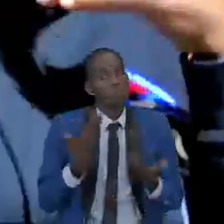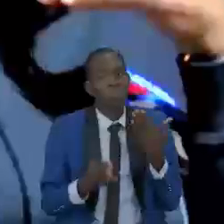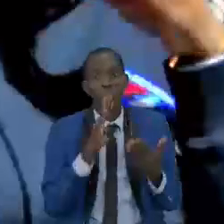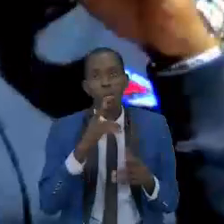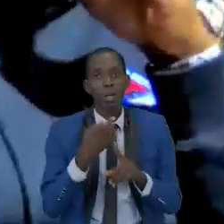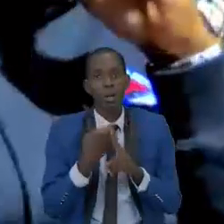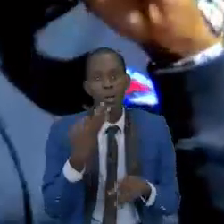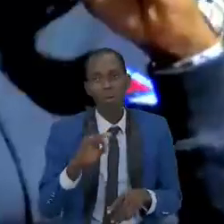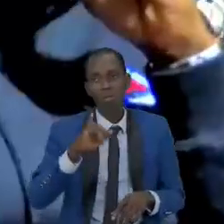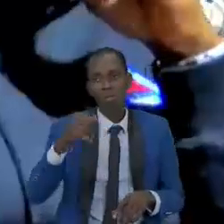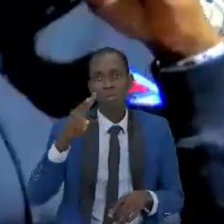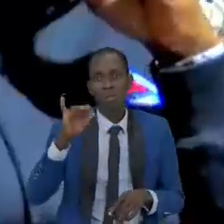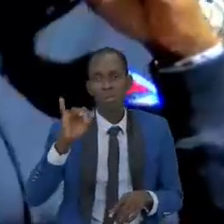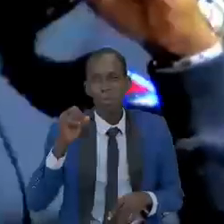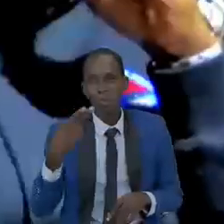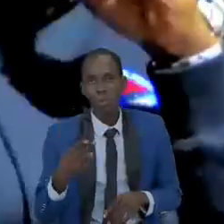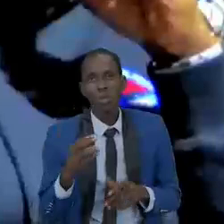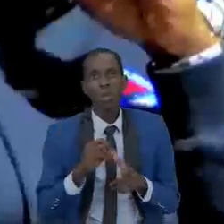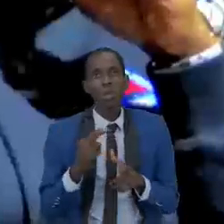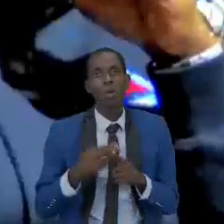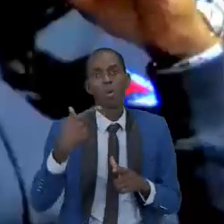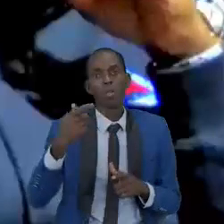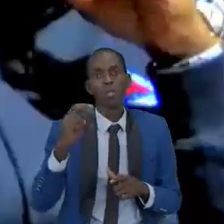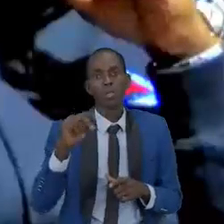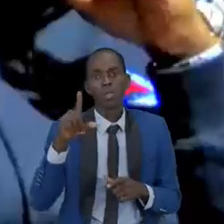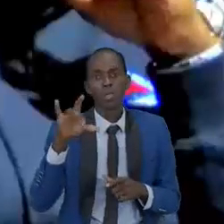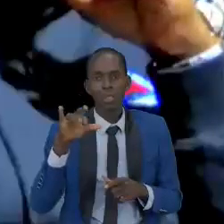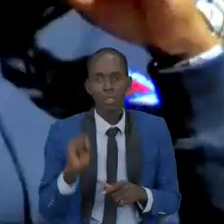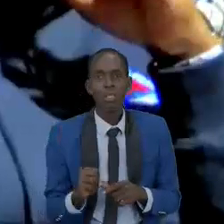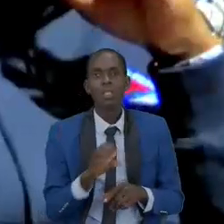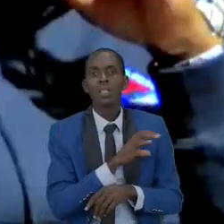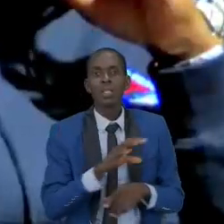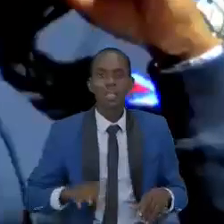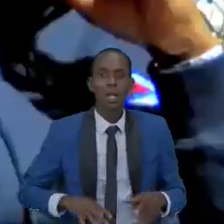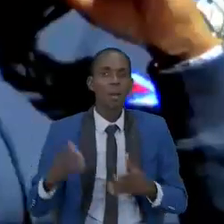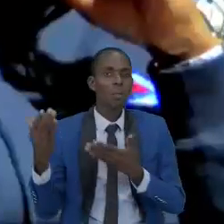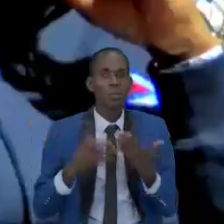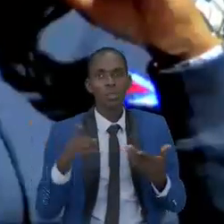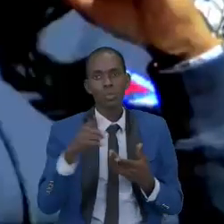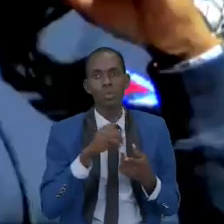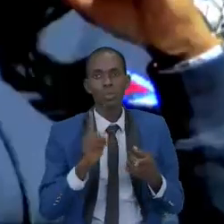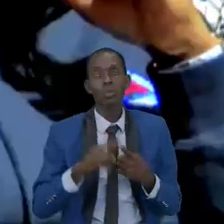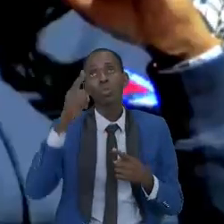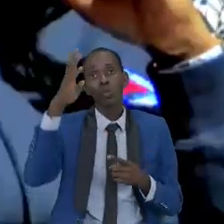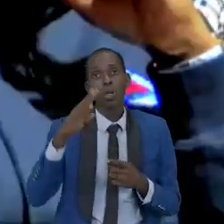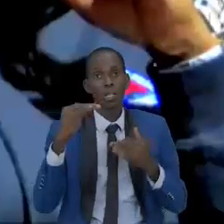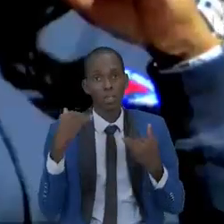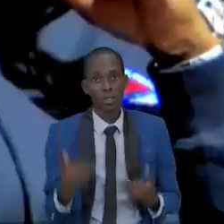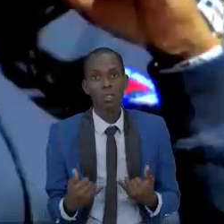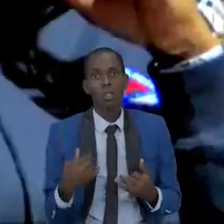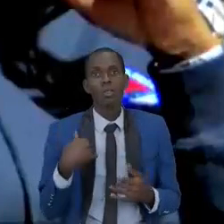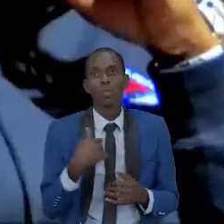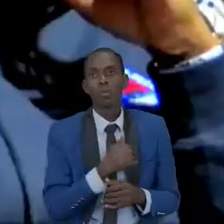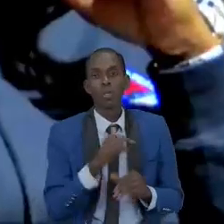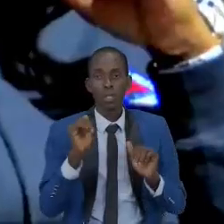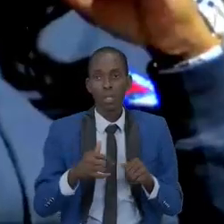you're a Gentile, faith in Christ will reconcile you to God. Christ brings you to God. But now if we forget